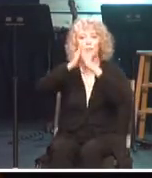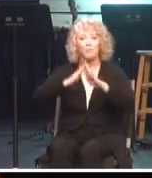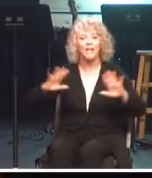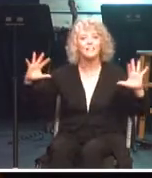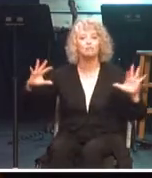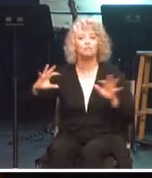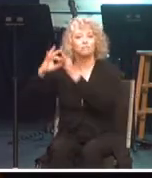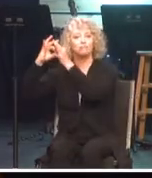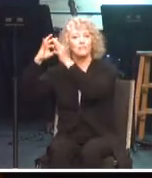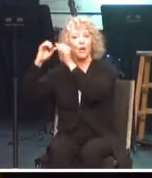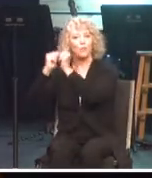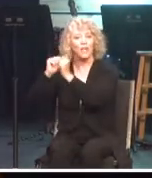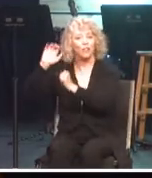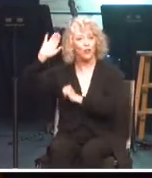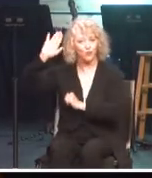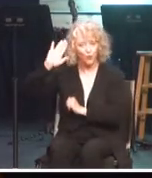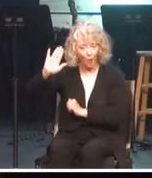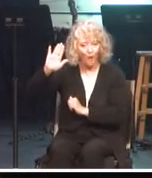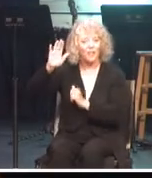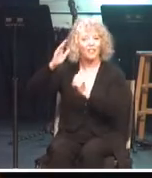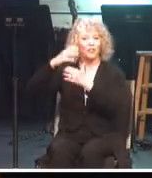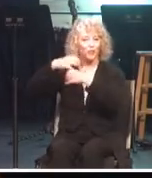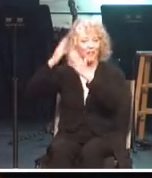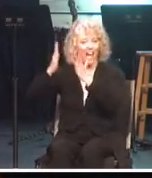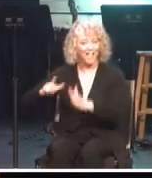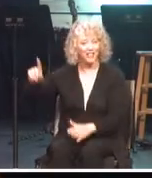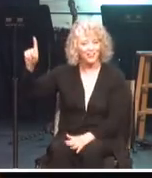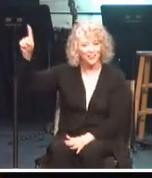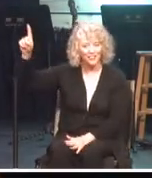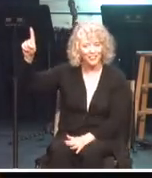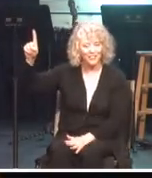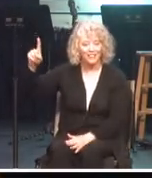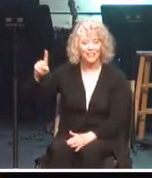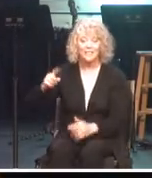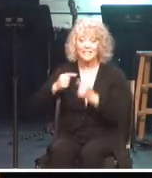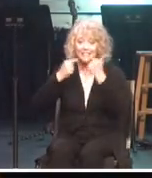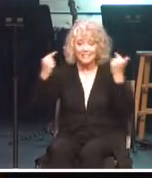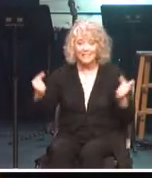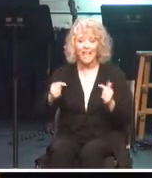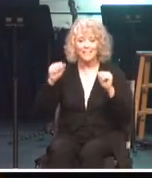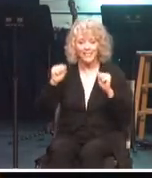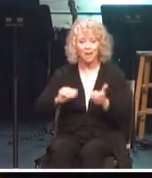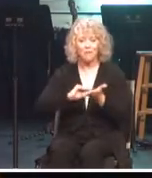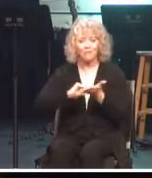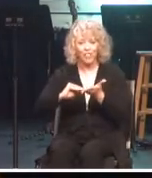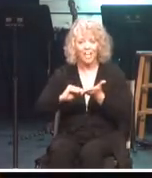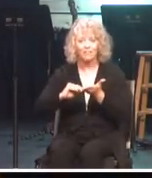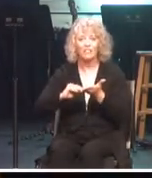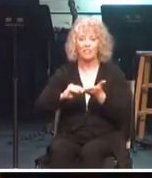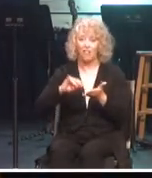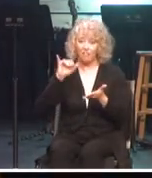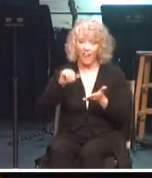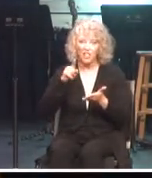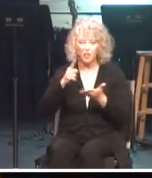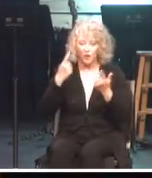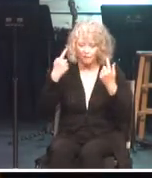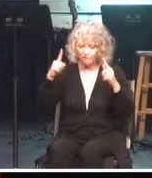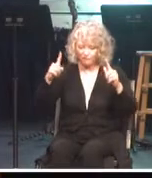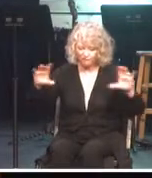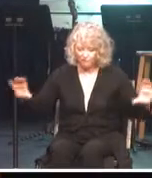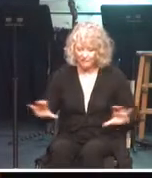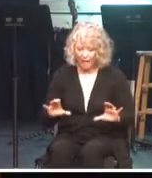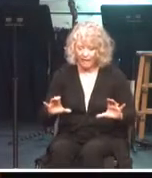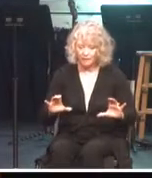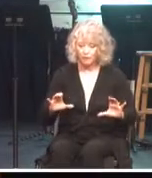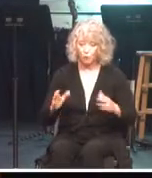Creator. That there is forgiveness of sin, sin that you have personally committed, whether you realize it or